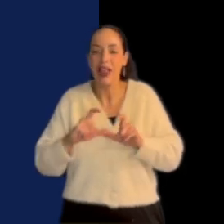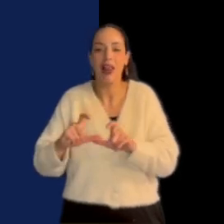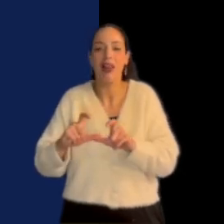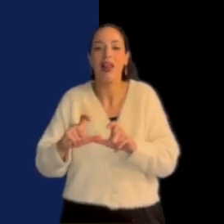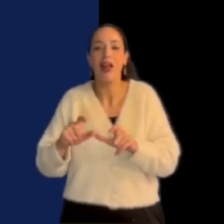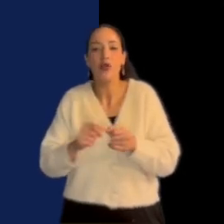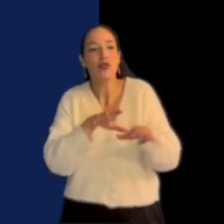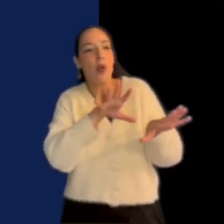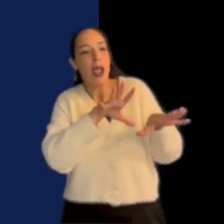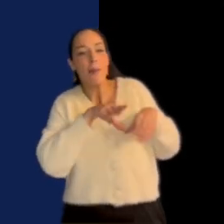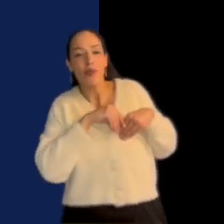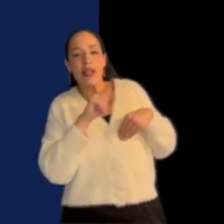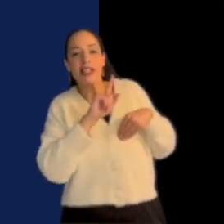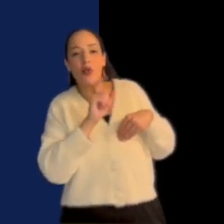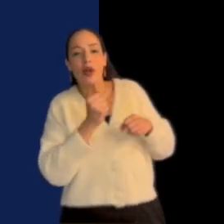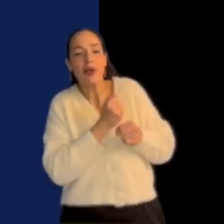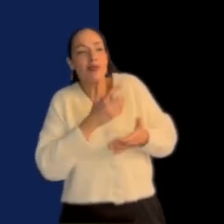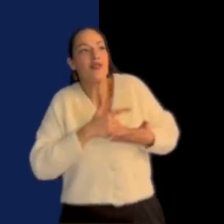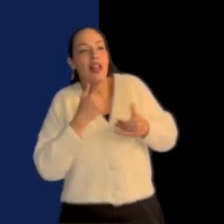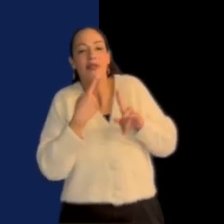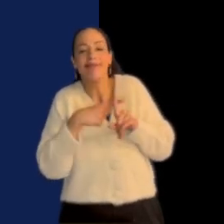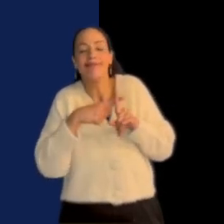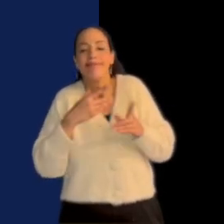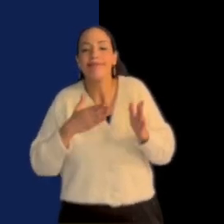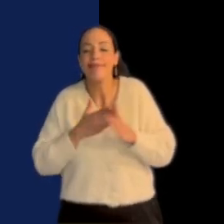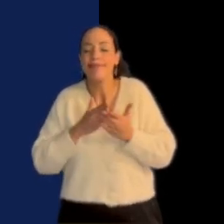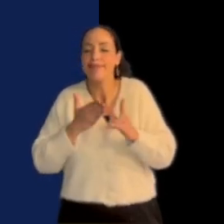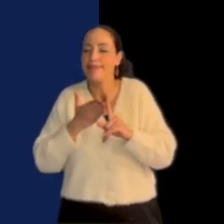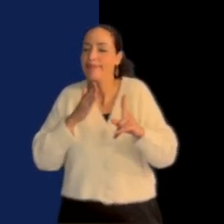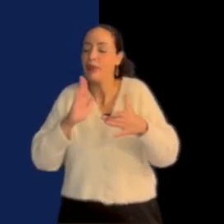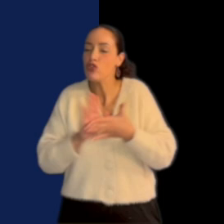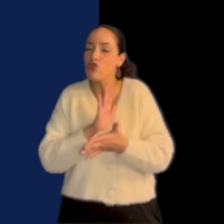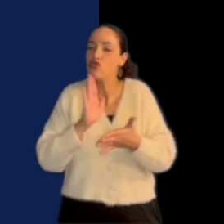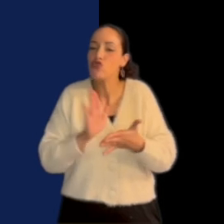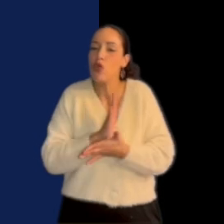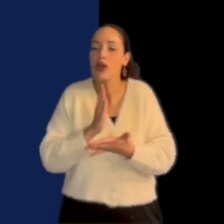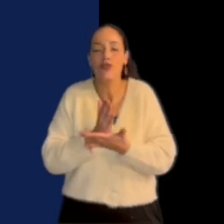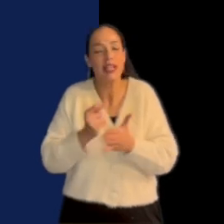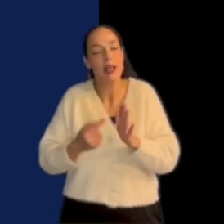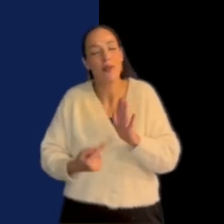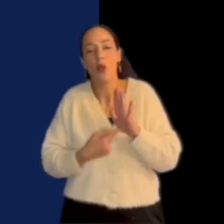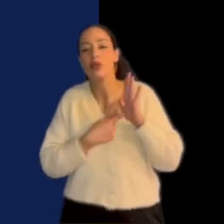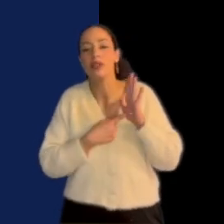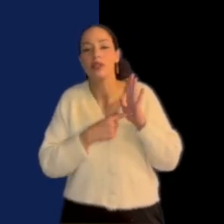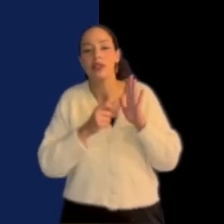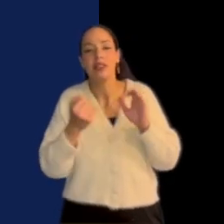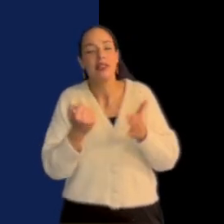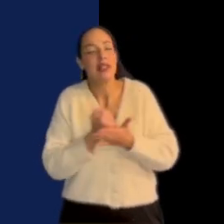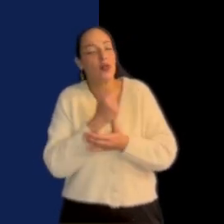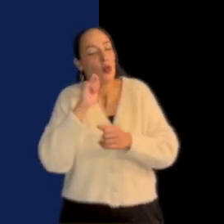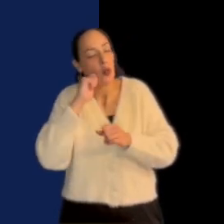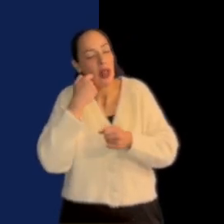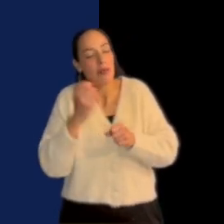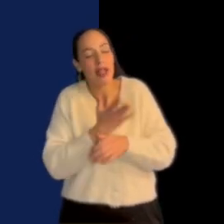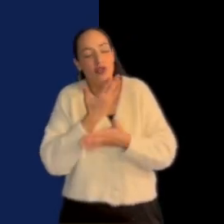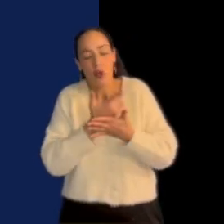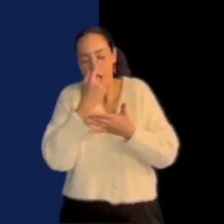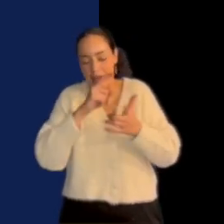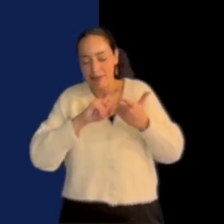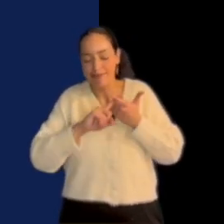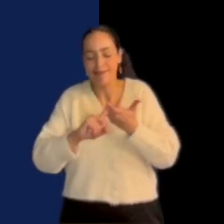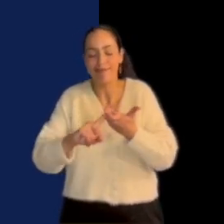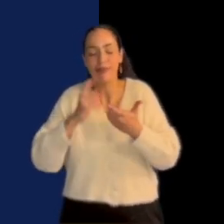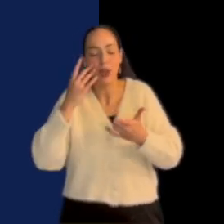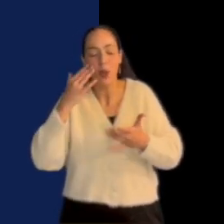important as knowing the darkness. They will sustain us during those times when pain threatens to engulf us, creating light in the darkness and reminding us that